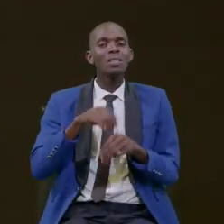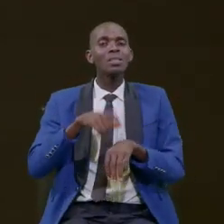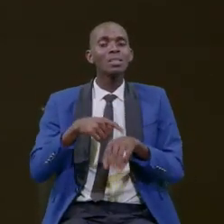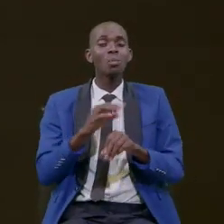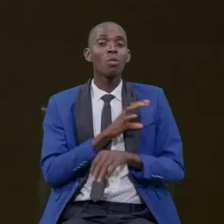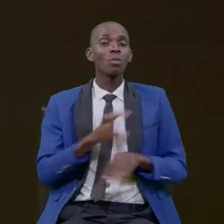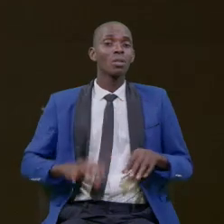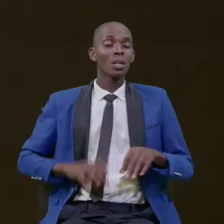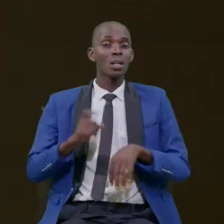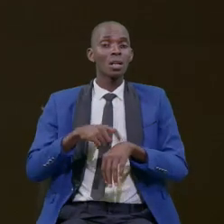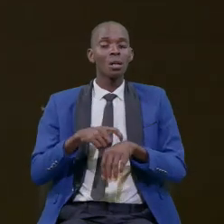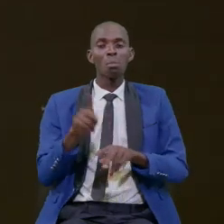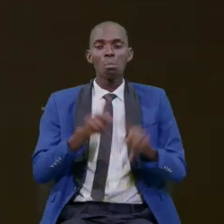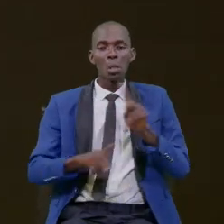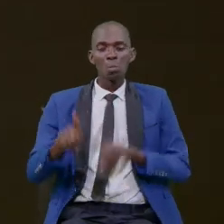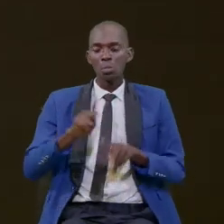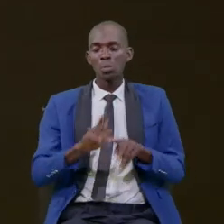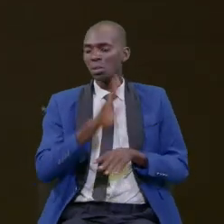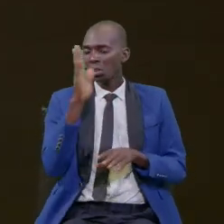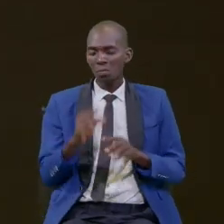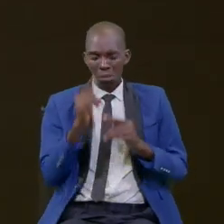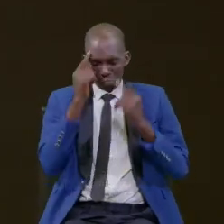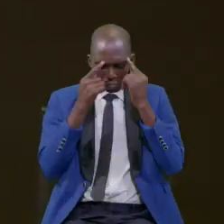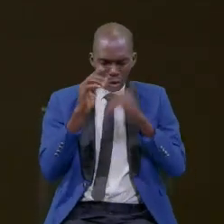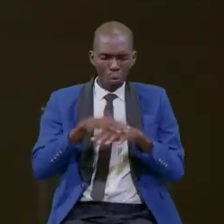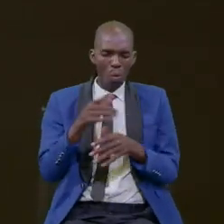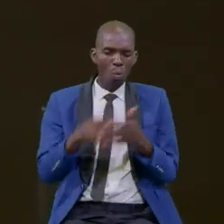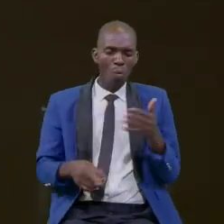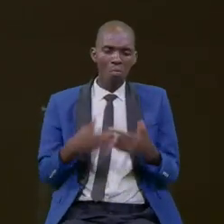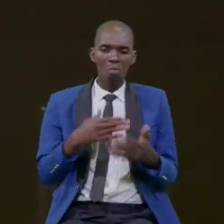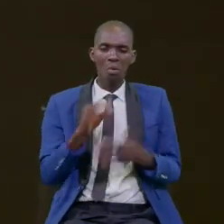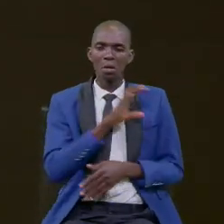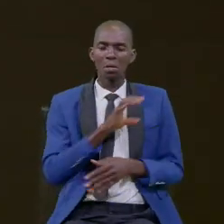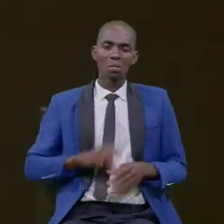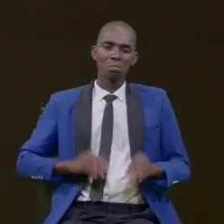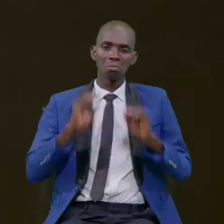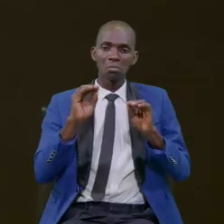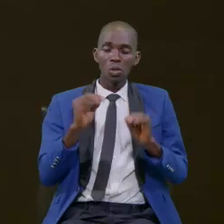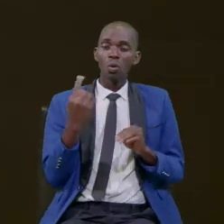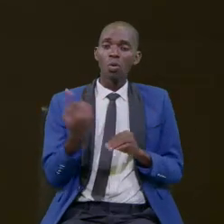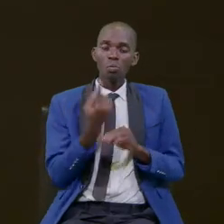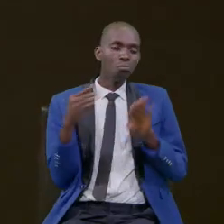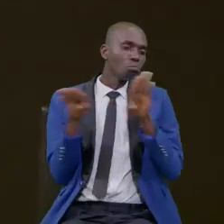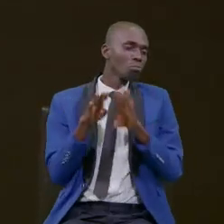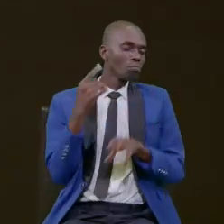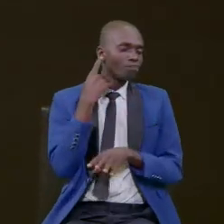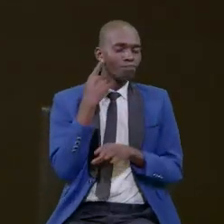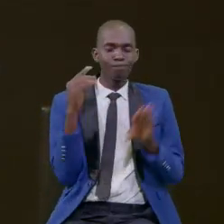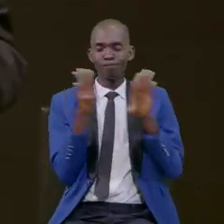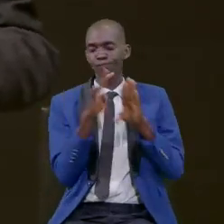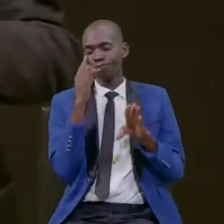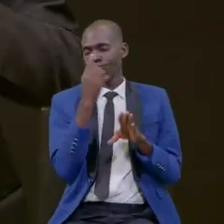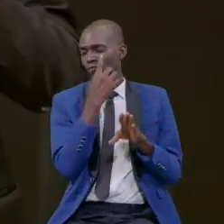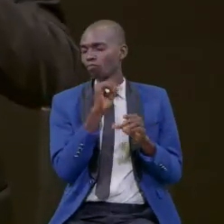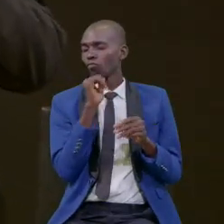didn't think of what they had heard. They closed their hearts and they blocked their ears, lest at any time